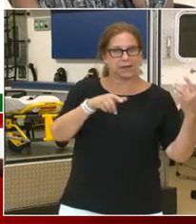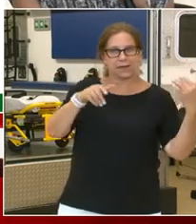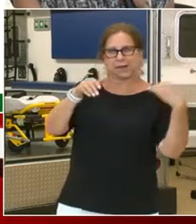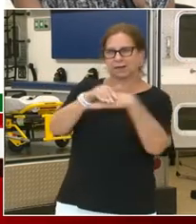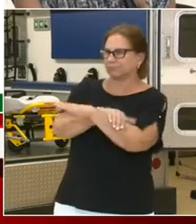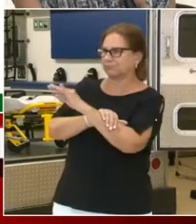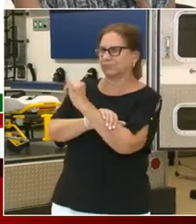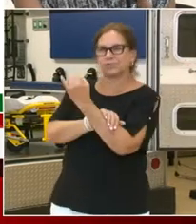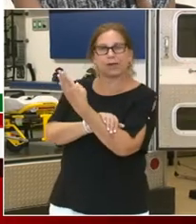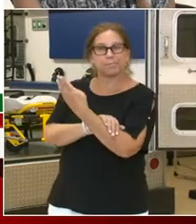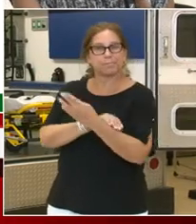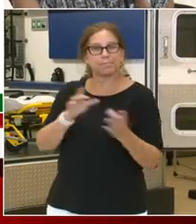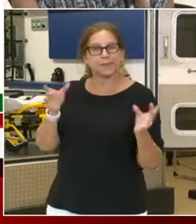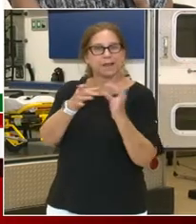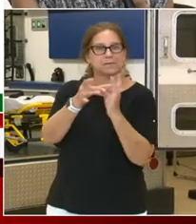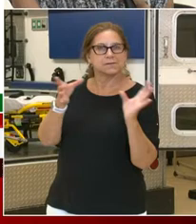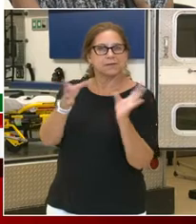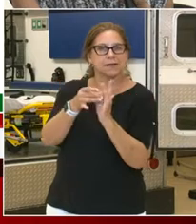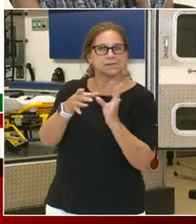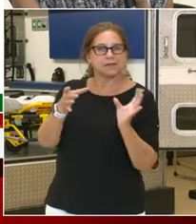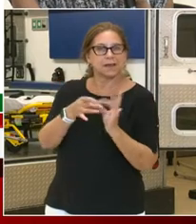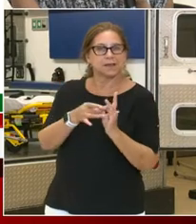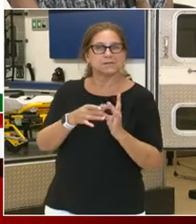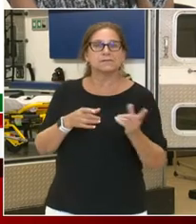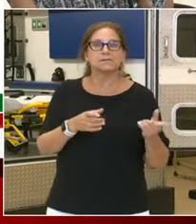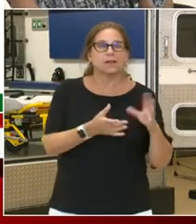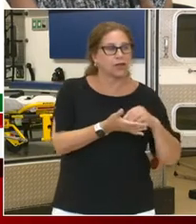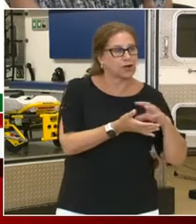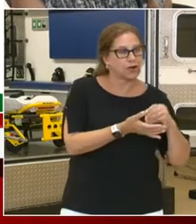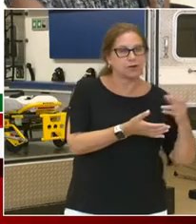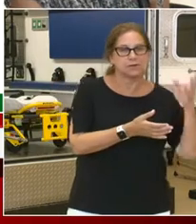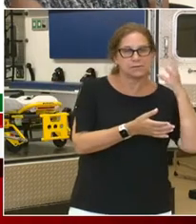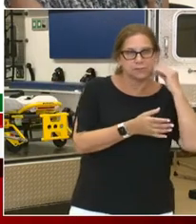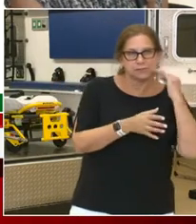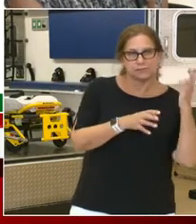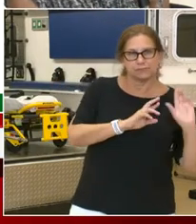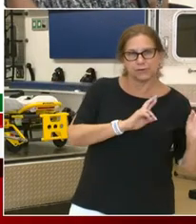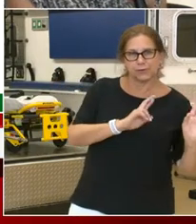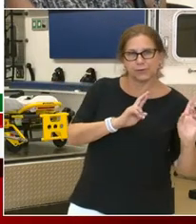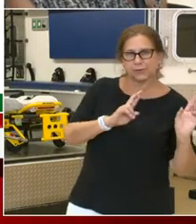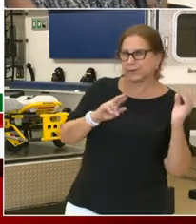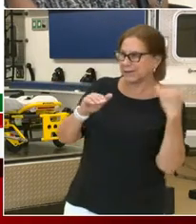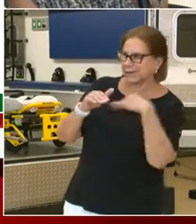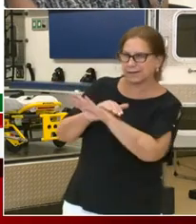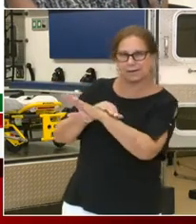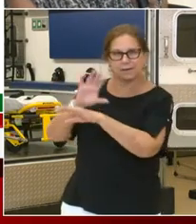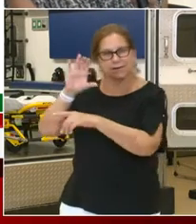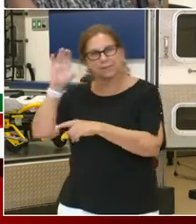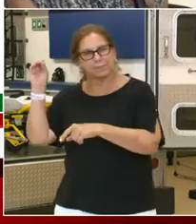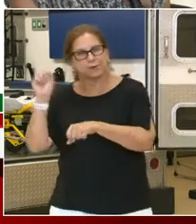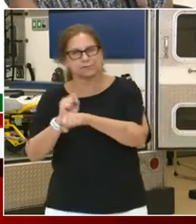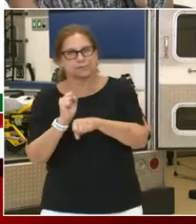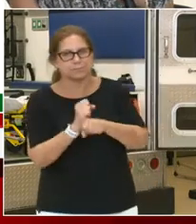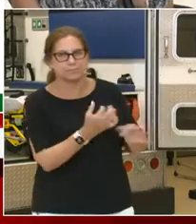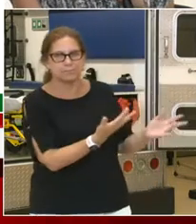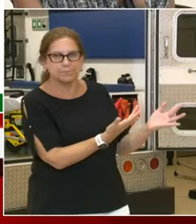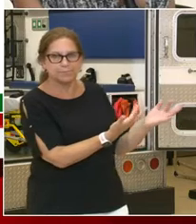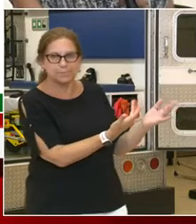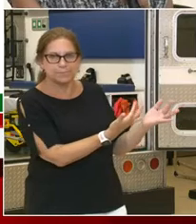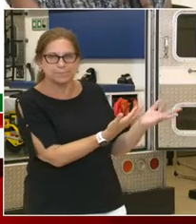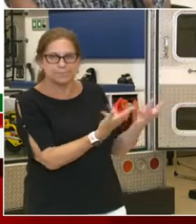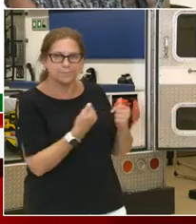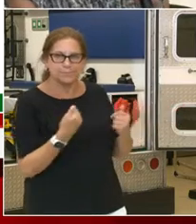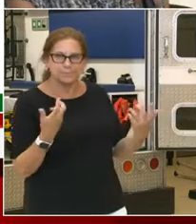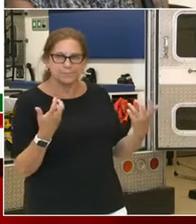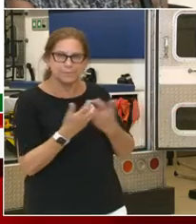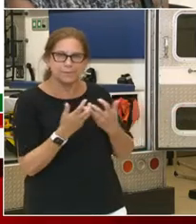provide residents with the learning and experience they need to ensure that they are competitive for and securing those jobs on the back end. So we're really excited